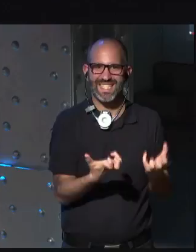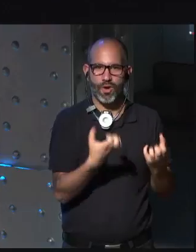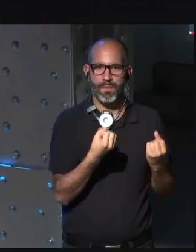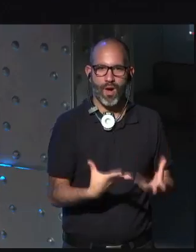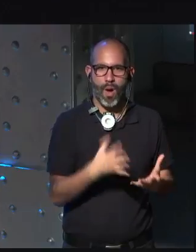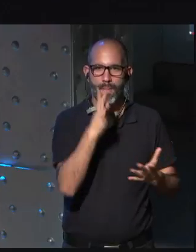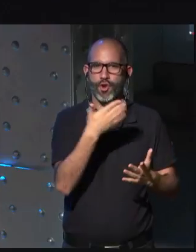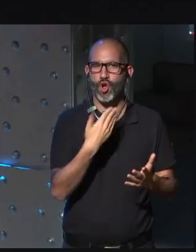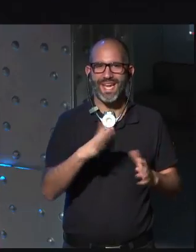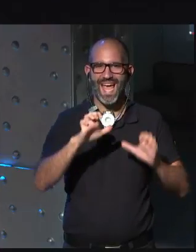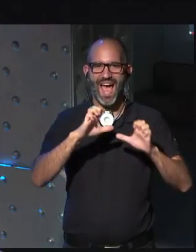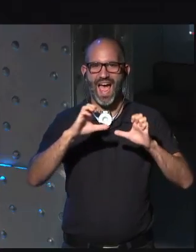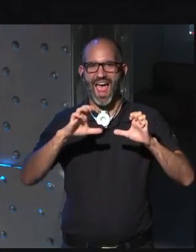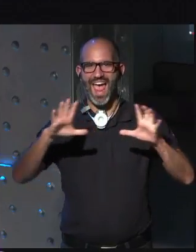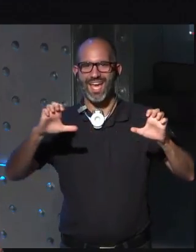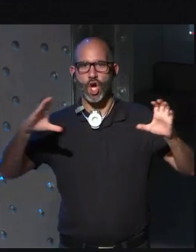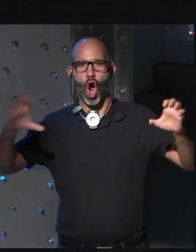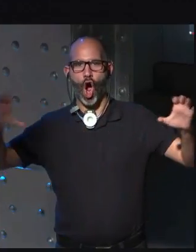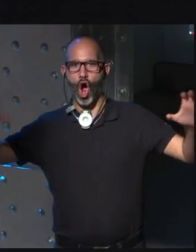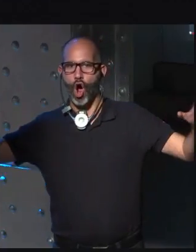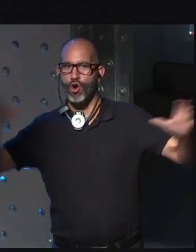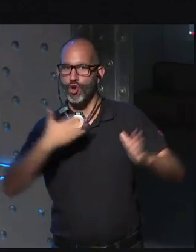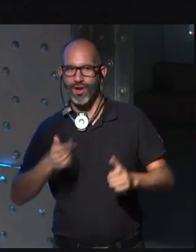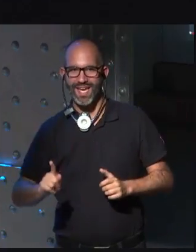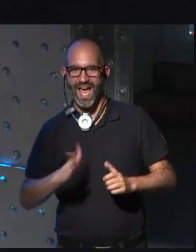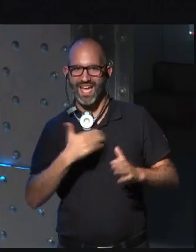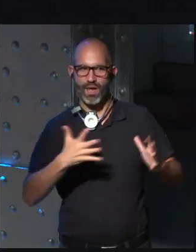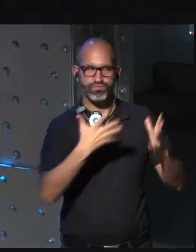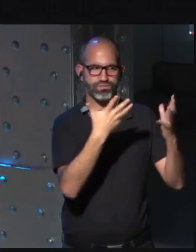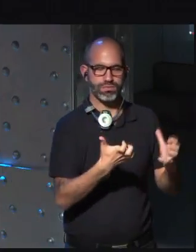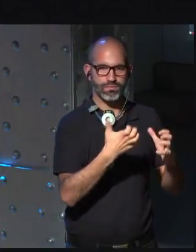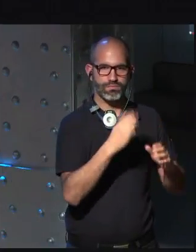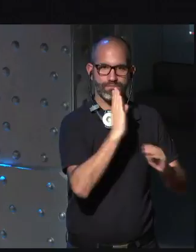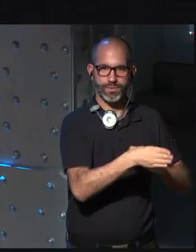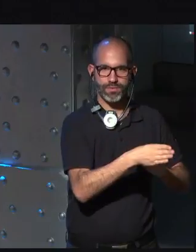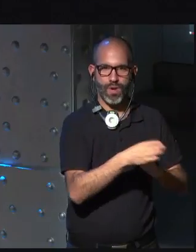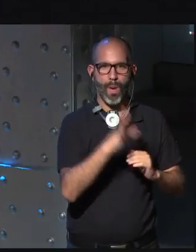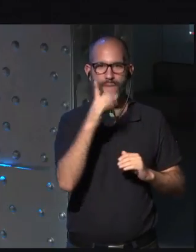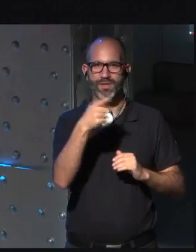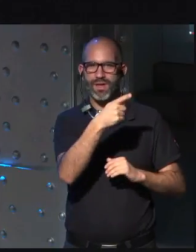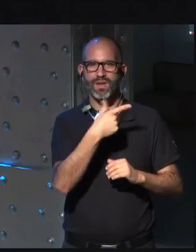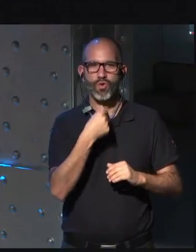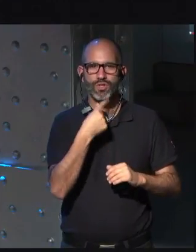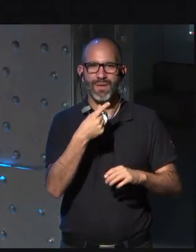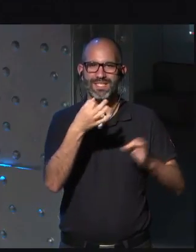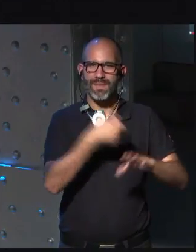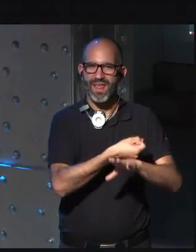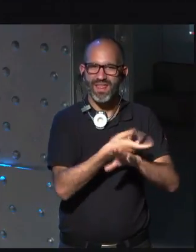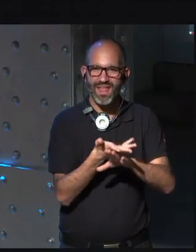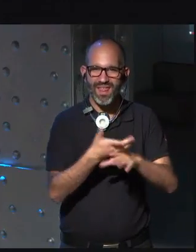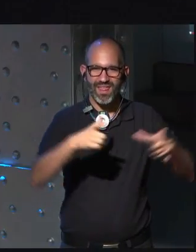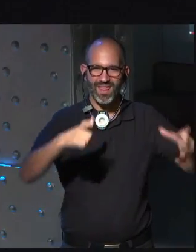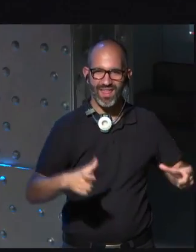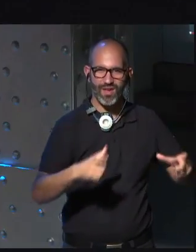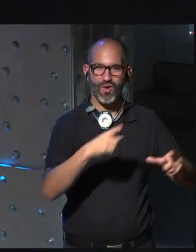And Edison was a record person, which a lot of people don't realize. He had his own record label. And it pretty much went out of business